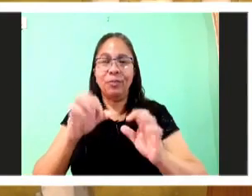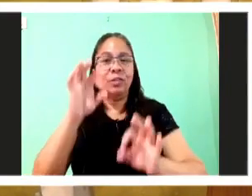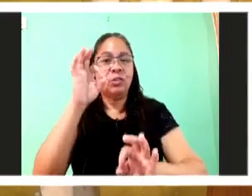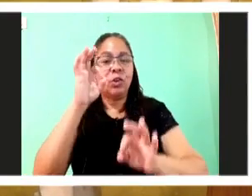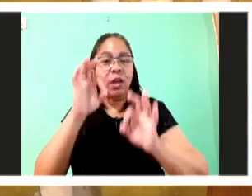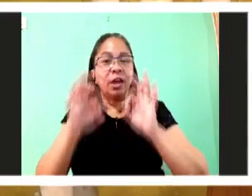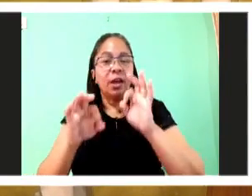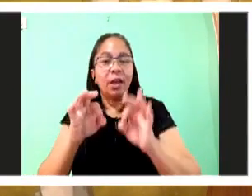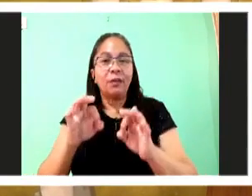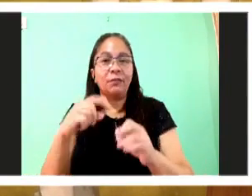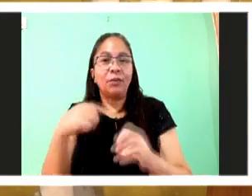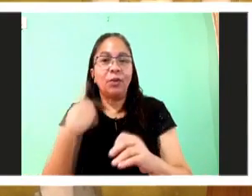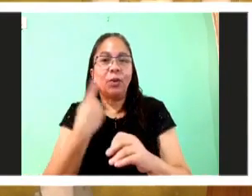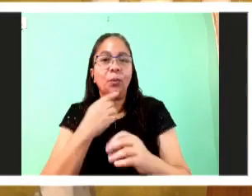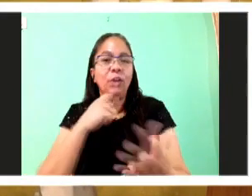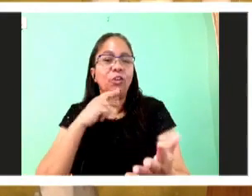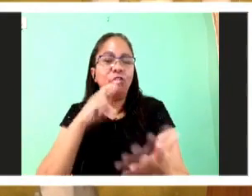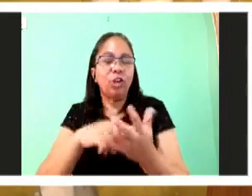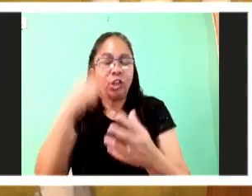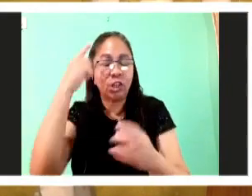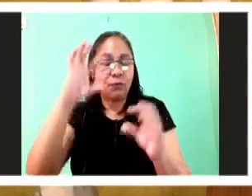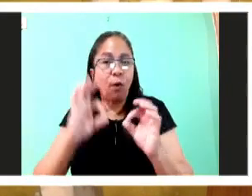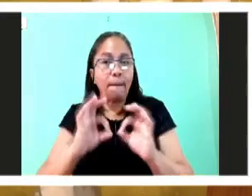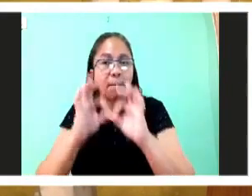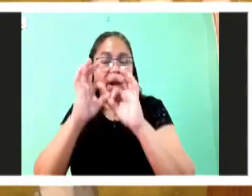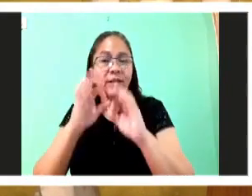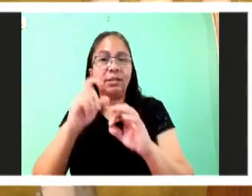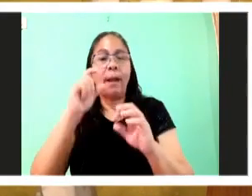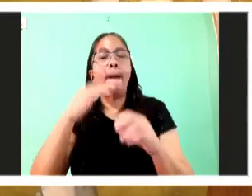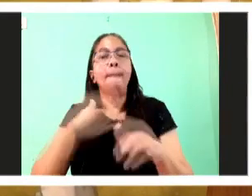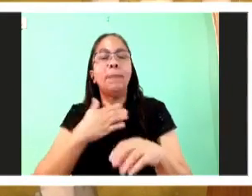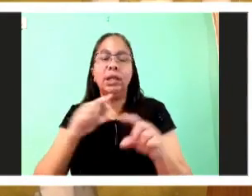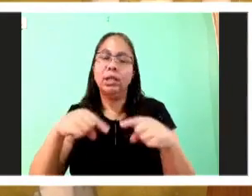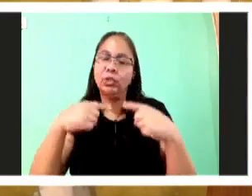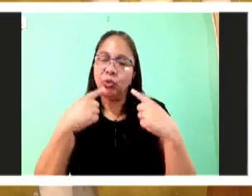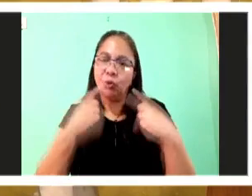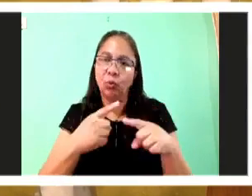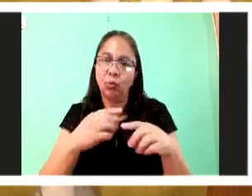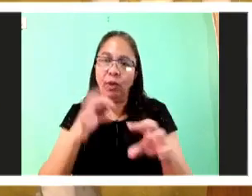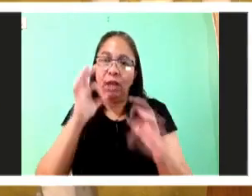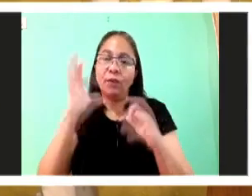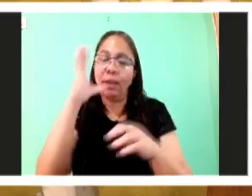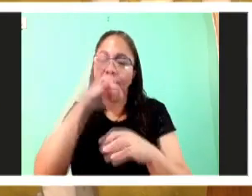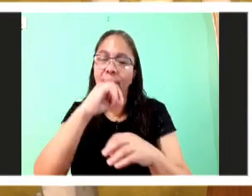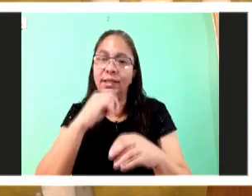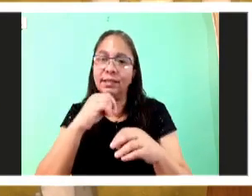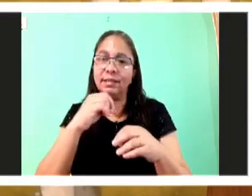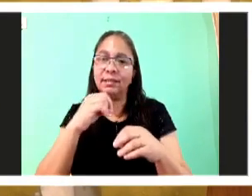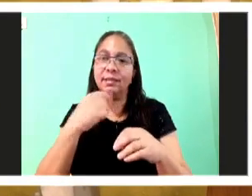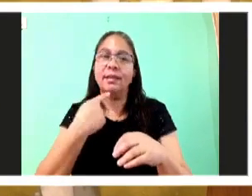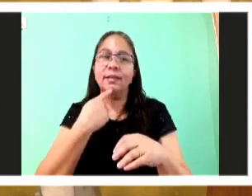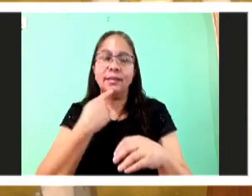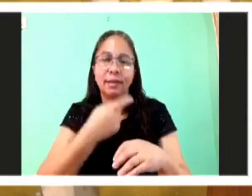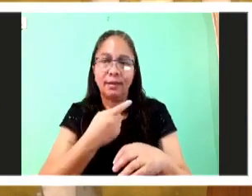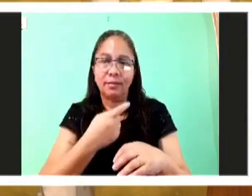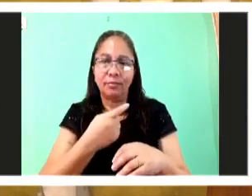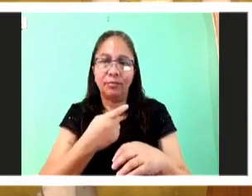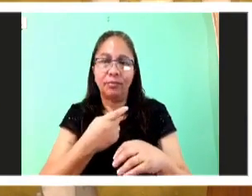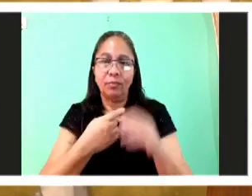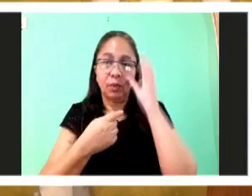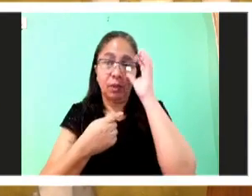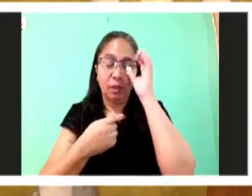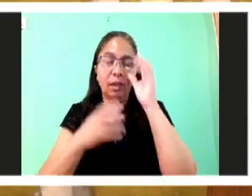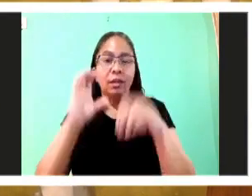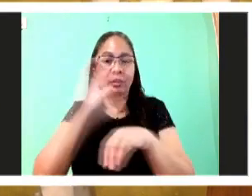up. Remember that the church is doing everything to keep our spaces as clean,